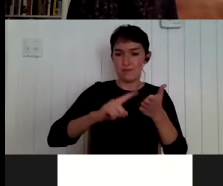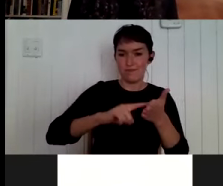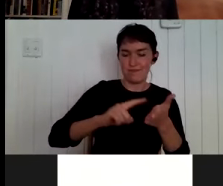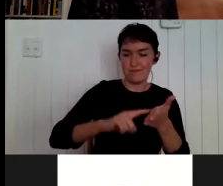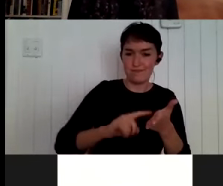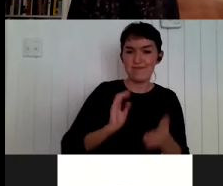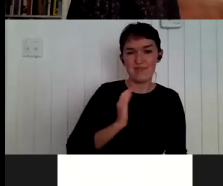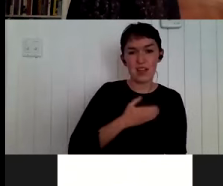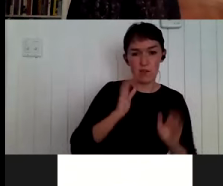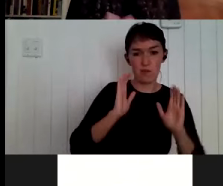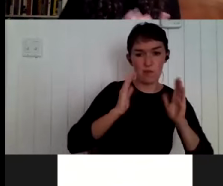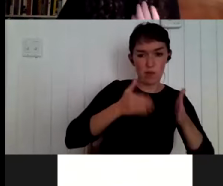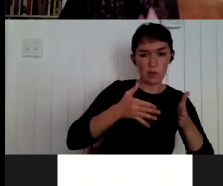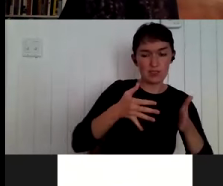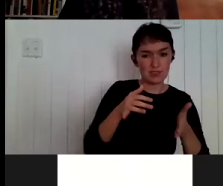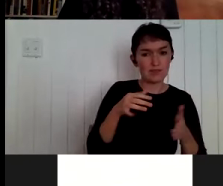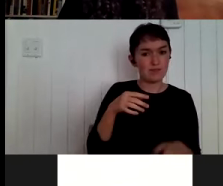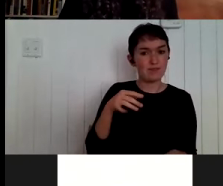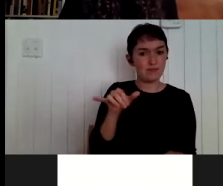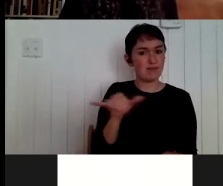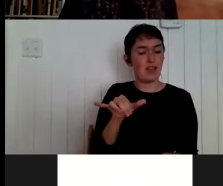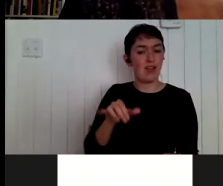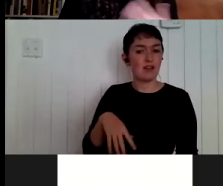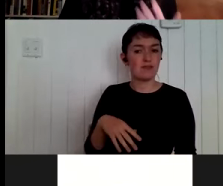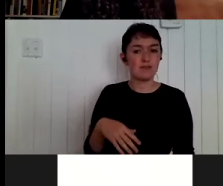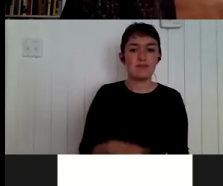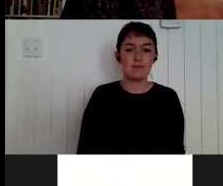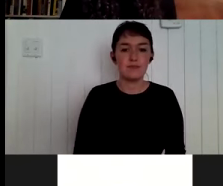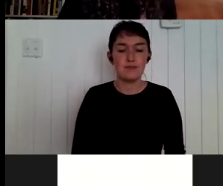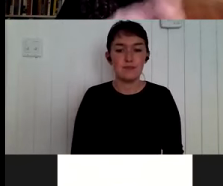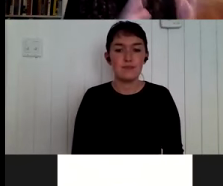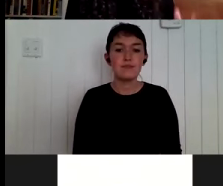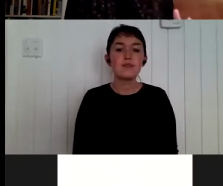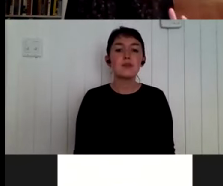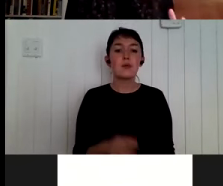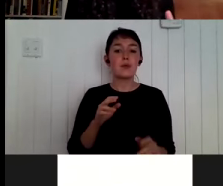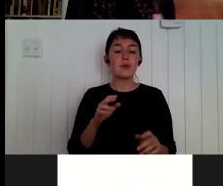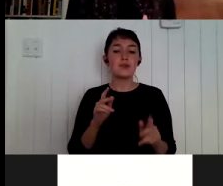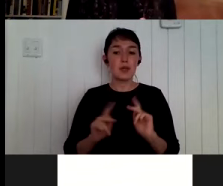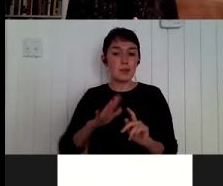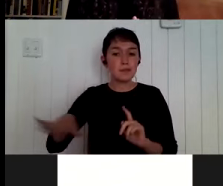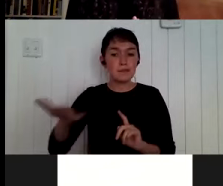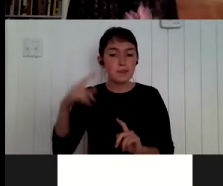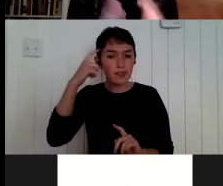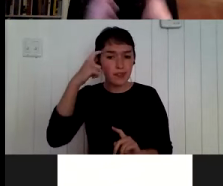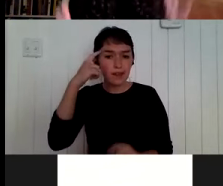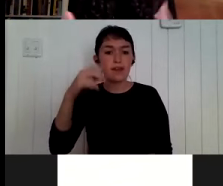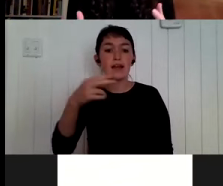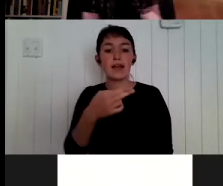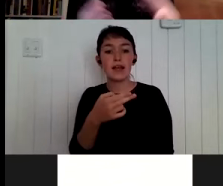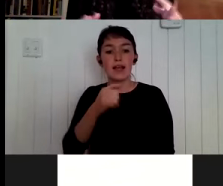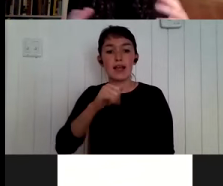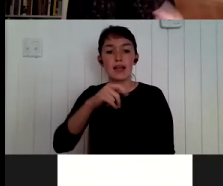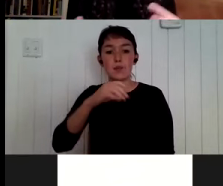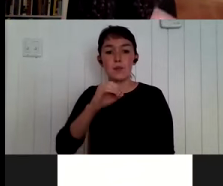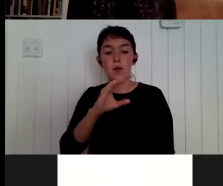very question. But it's thought that the hippocampus and the cortex, the regions I just told you about, work together